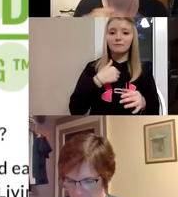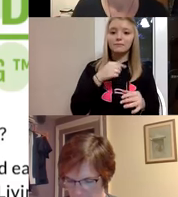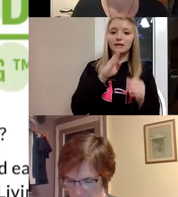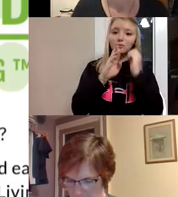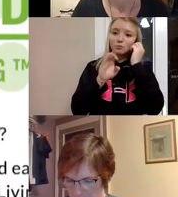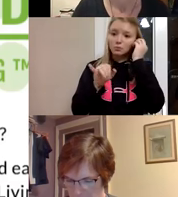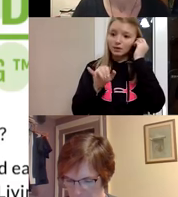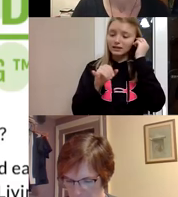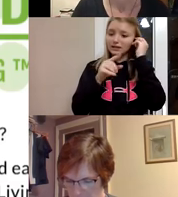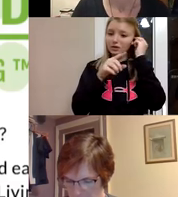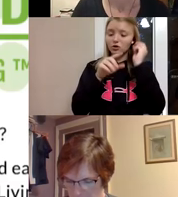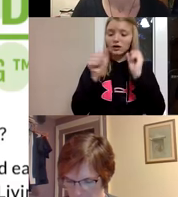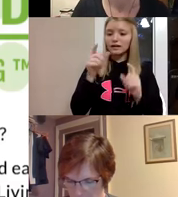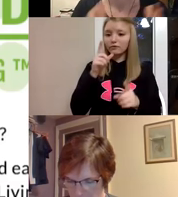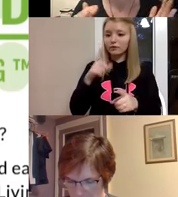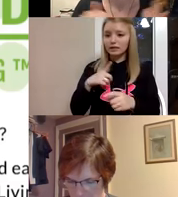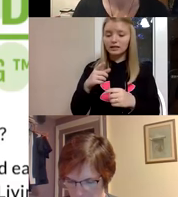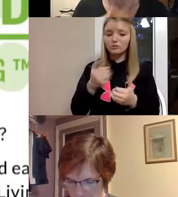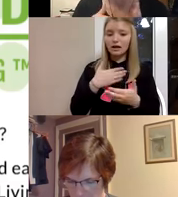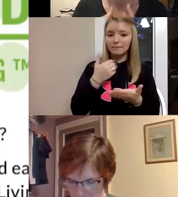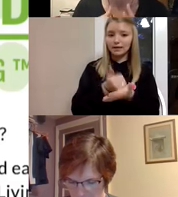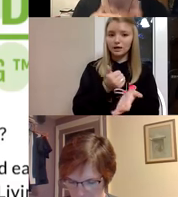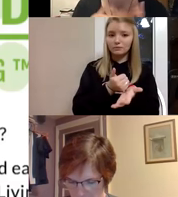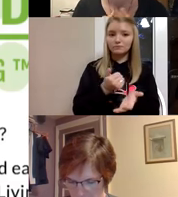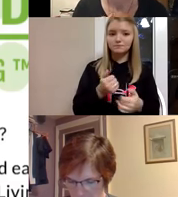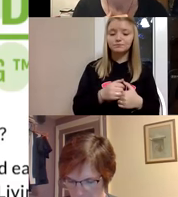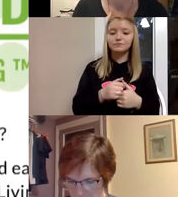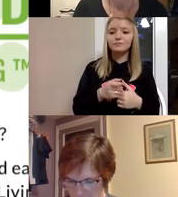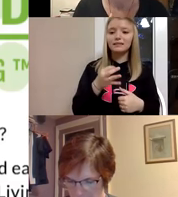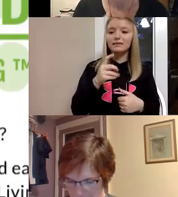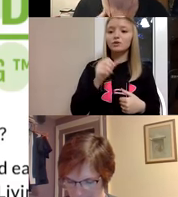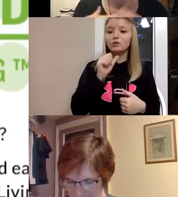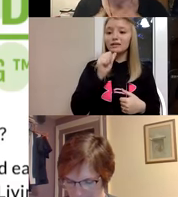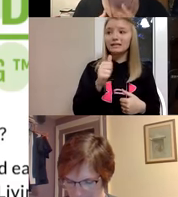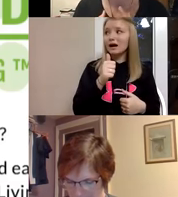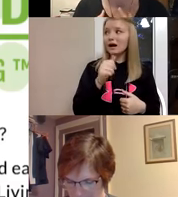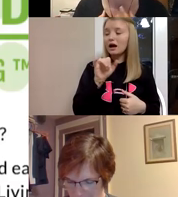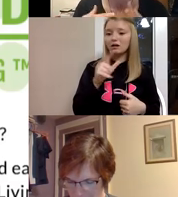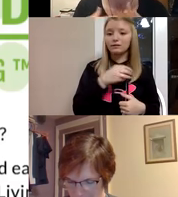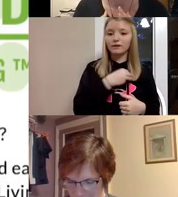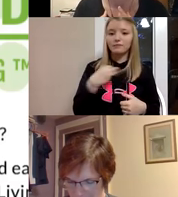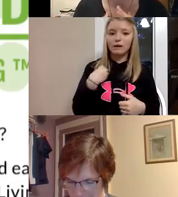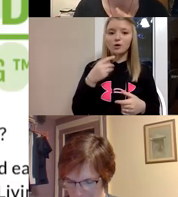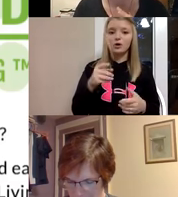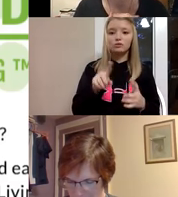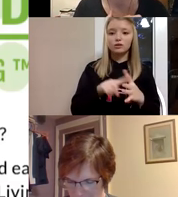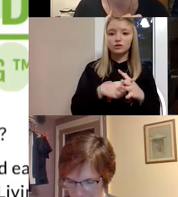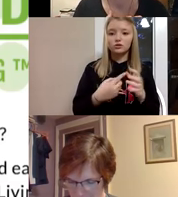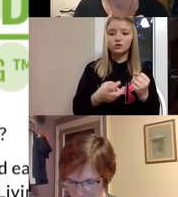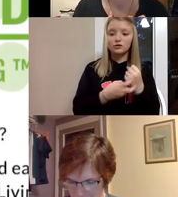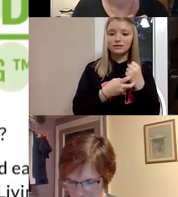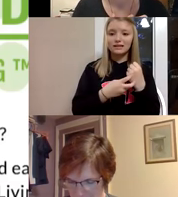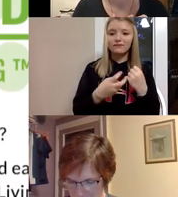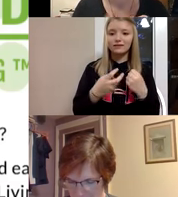help. So now if you're not yet a Young Living member, you can start saving today by becoming a